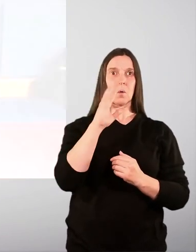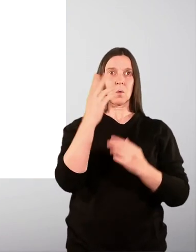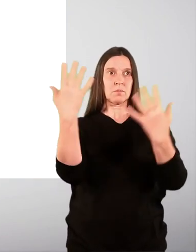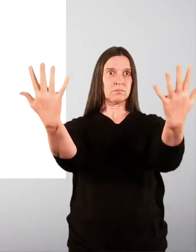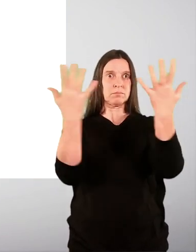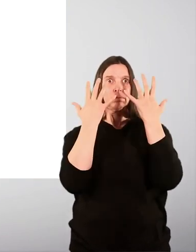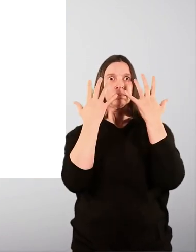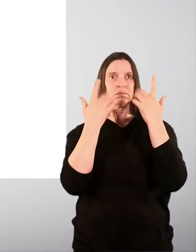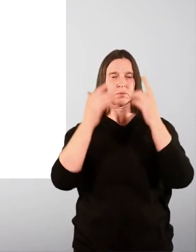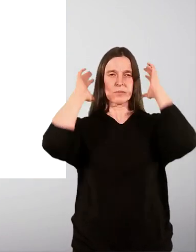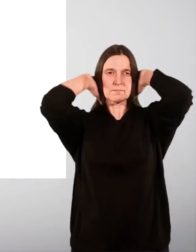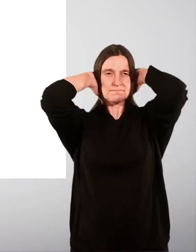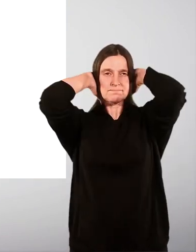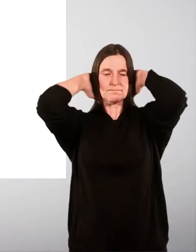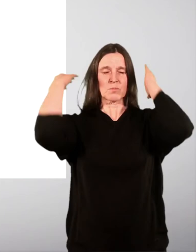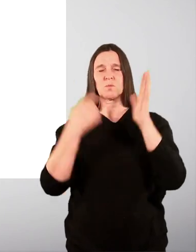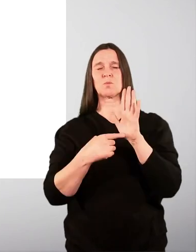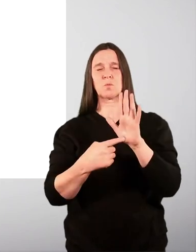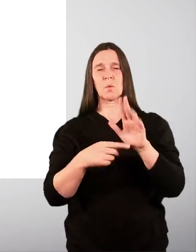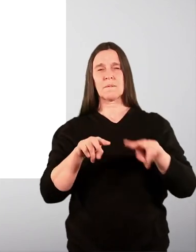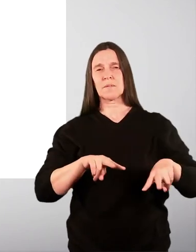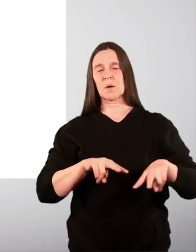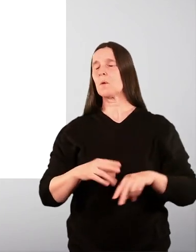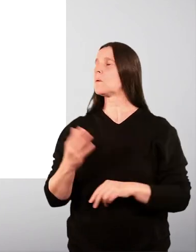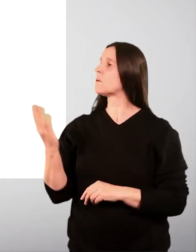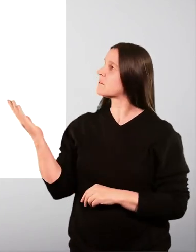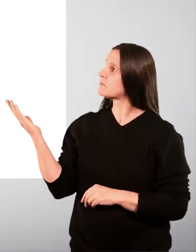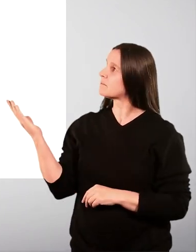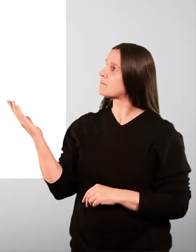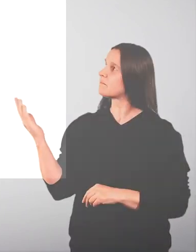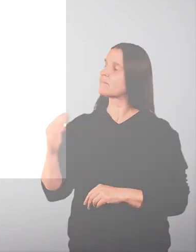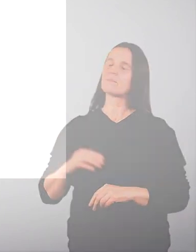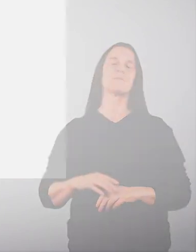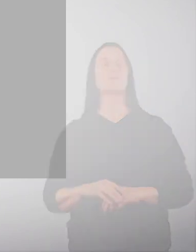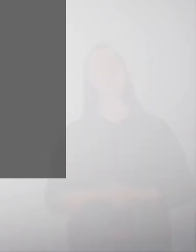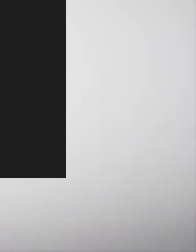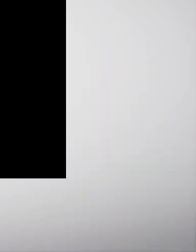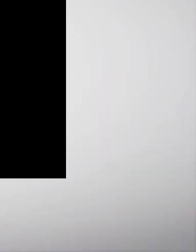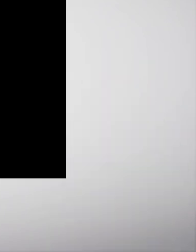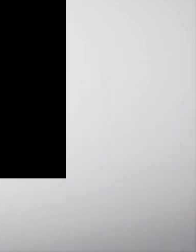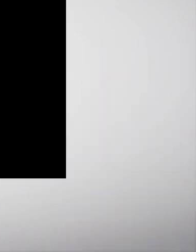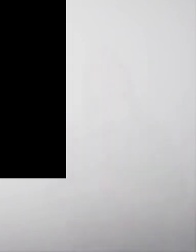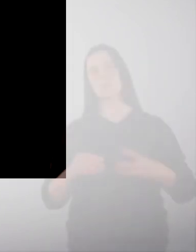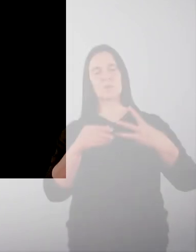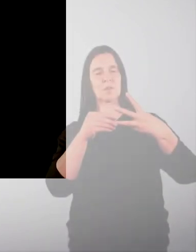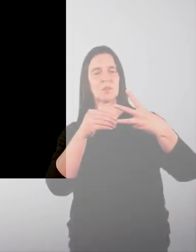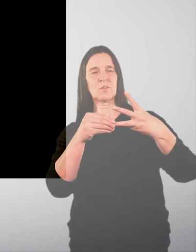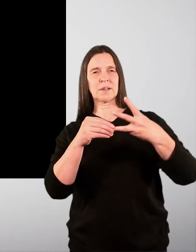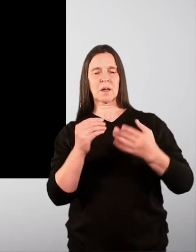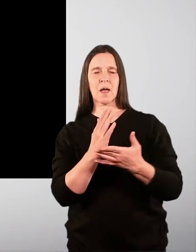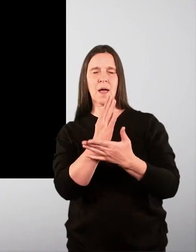2 rhino horns. This is particularly useful if facing multiple attackers. Number